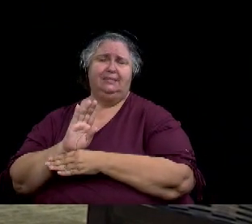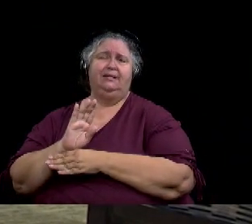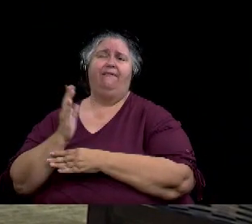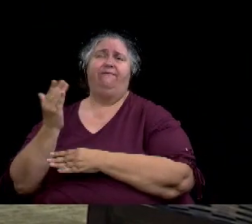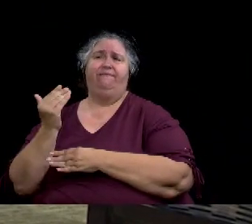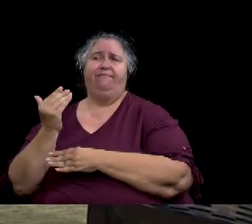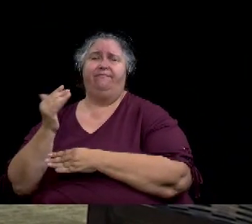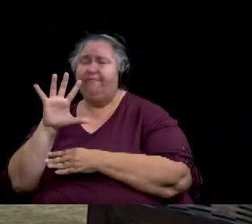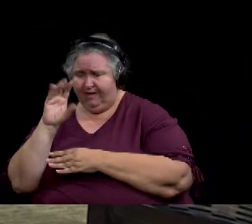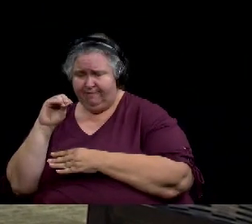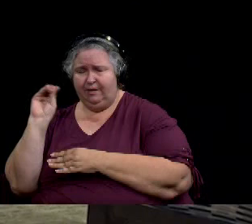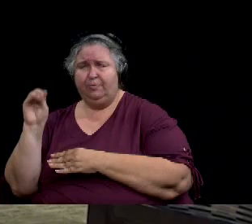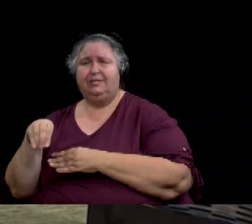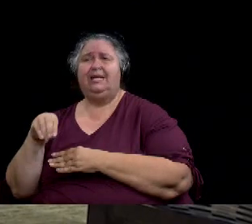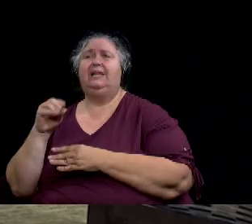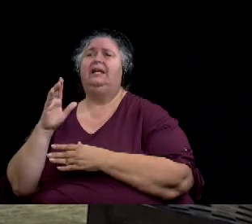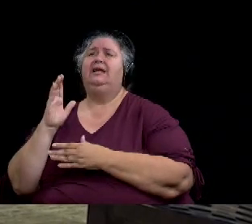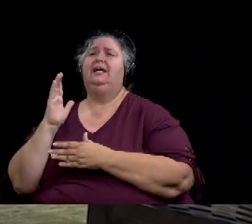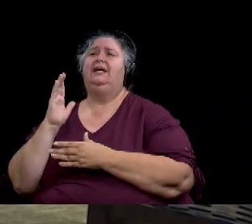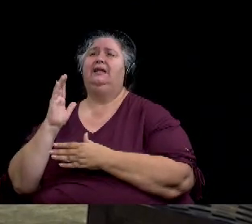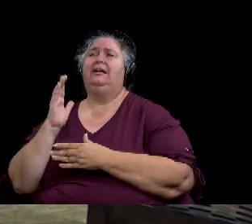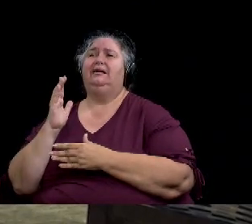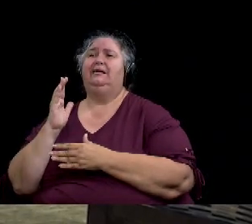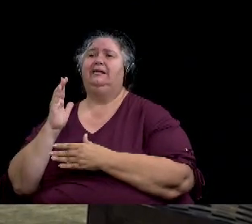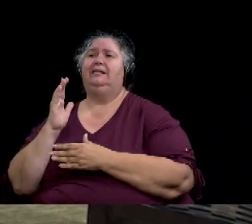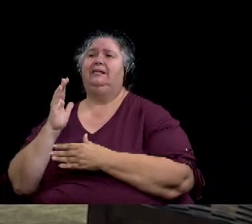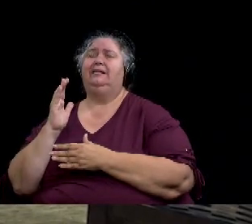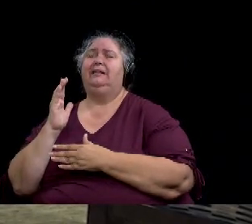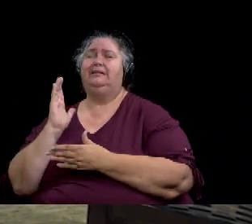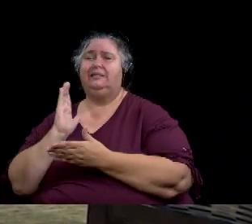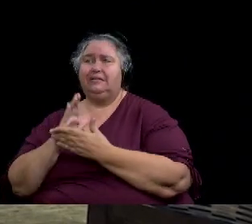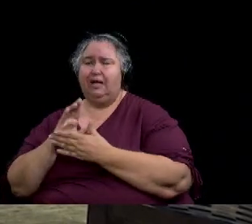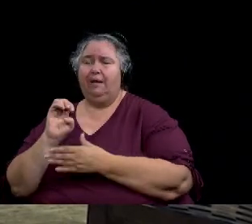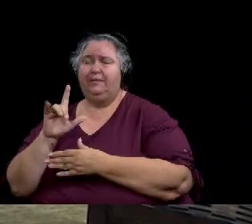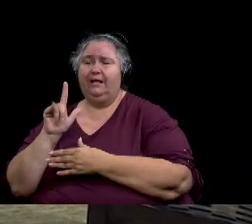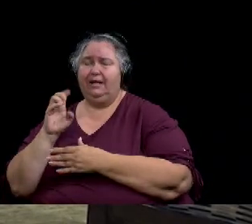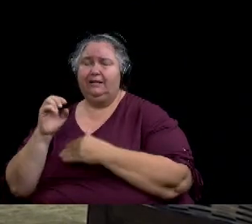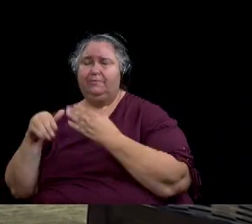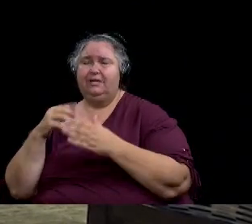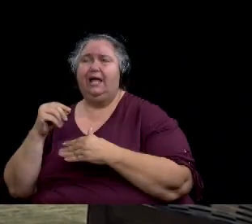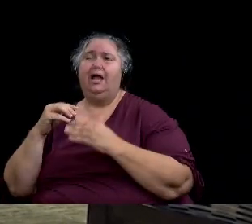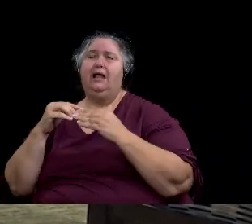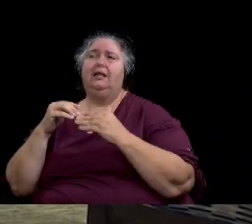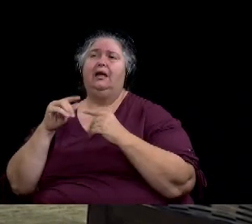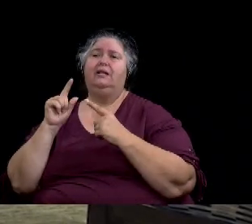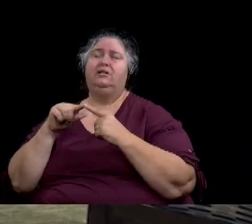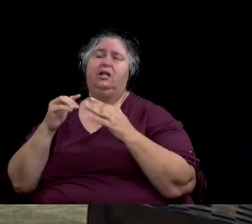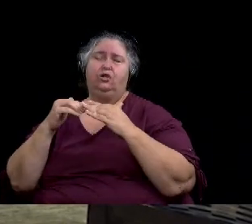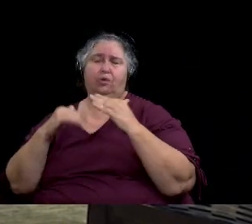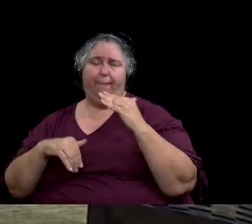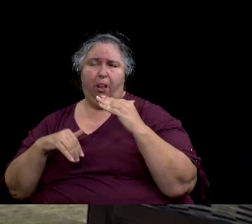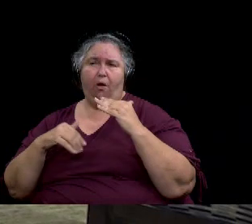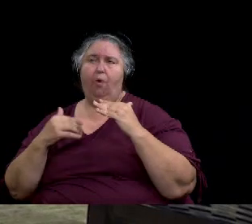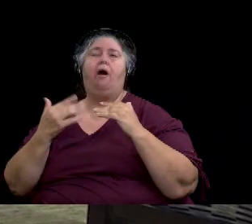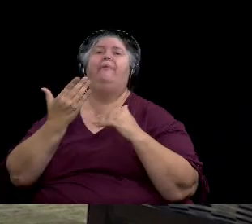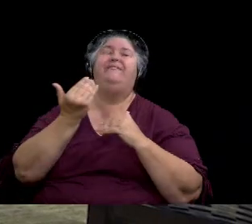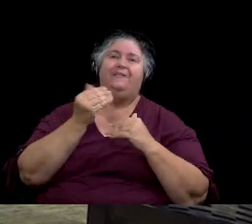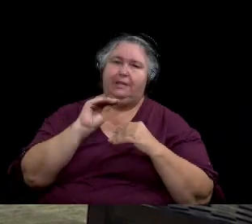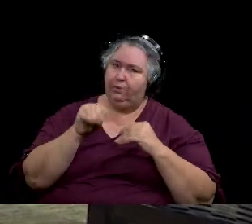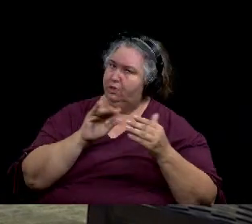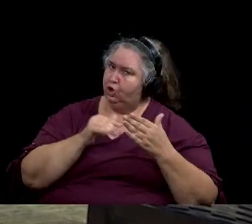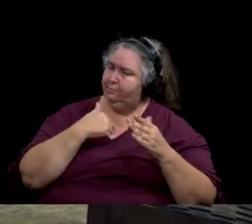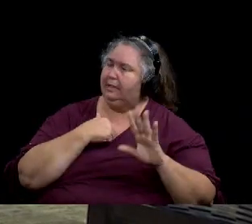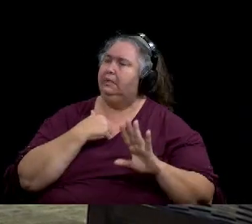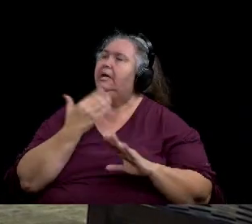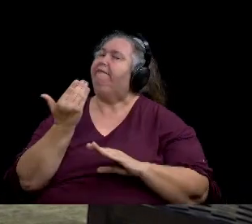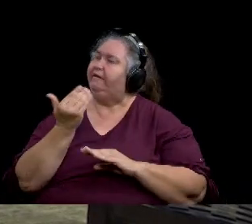elective procedures once it drops below the 15%? So what is kind of the timing? The measurable